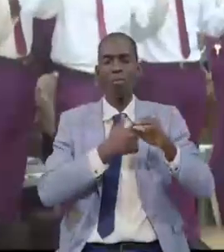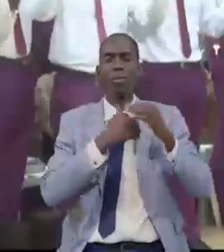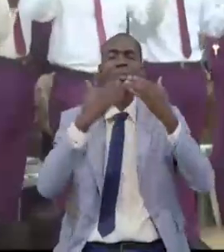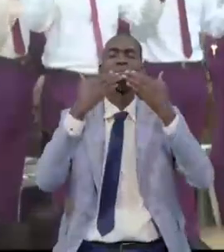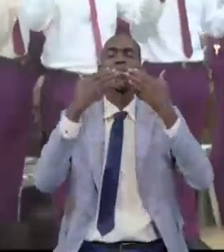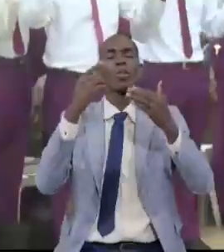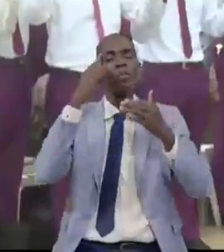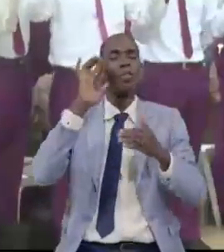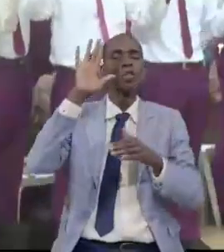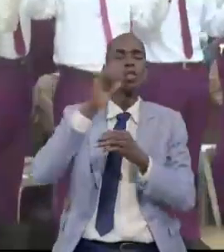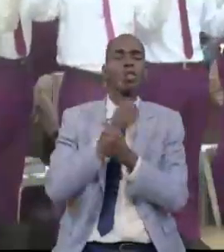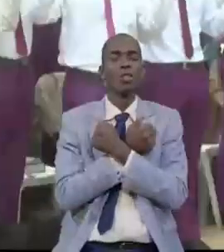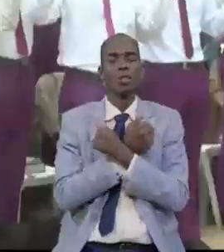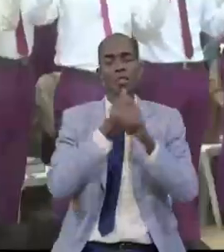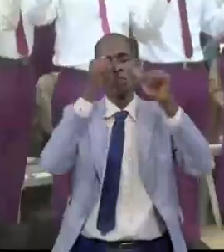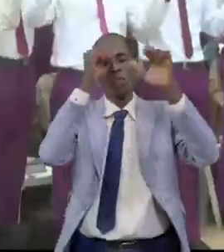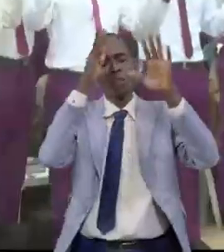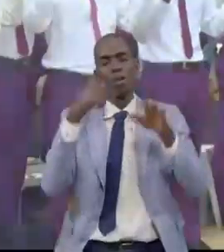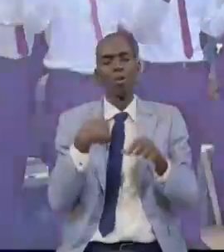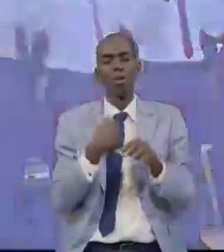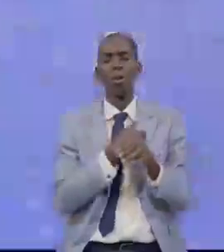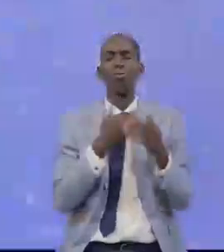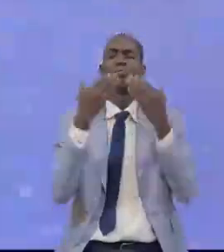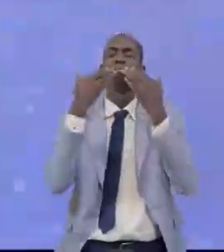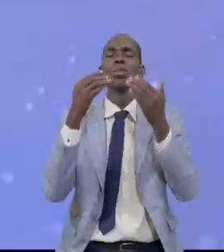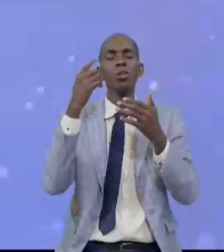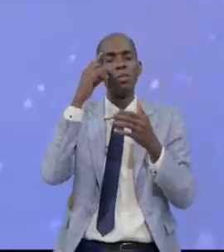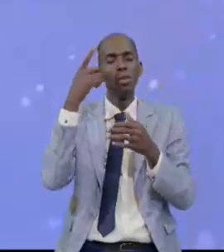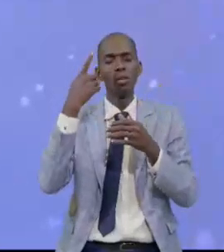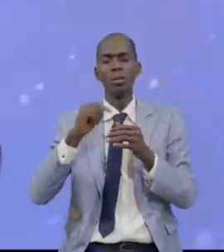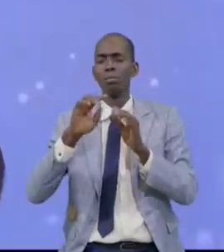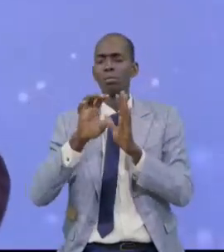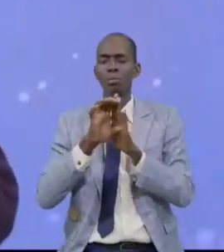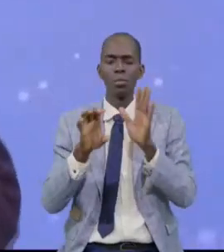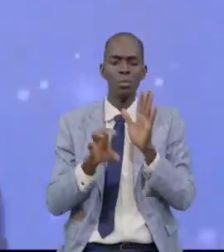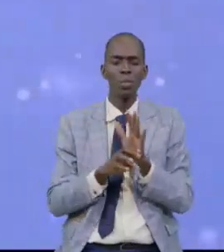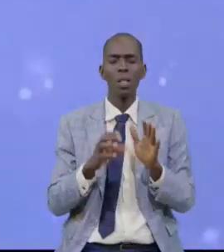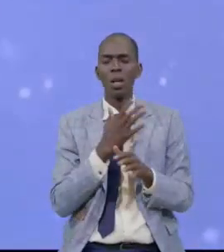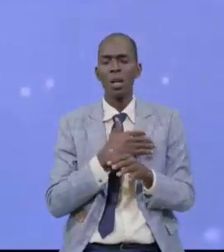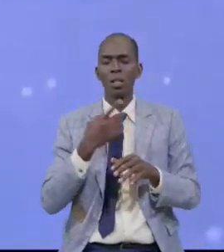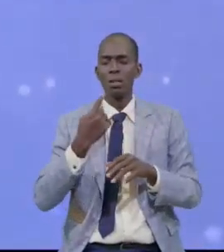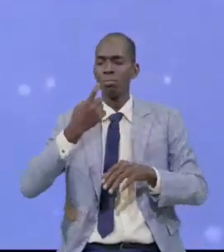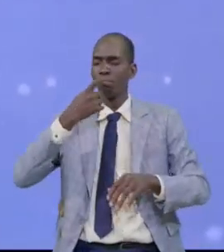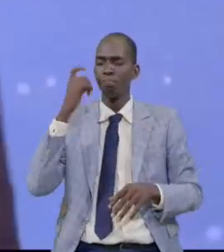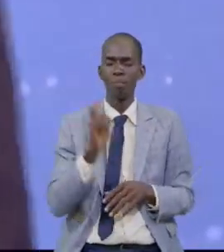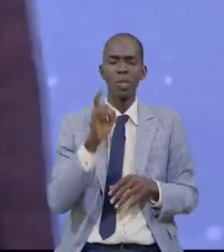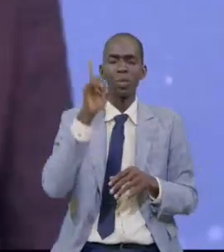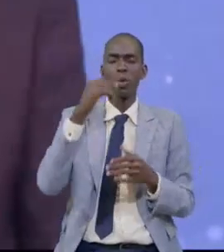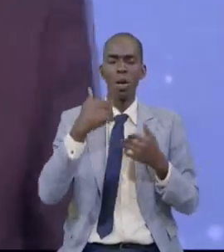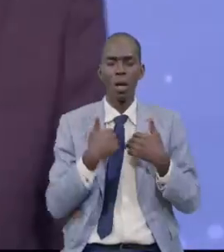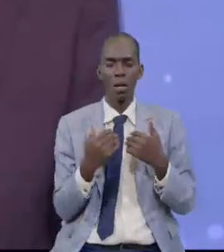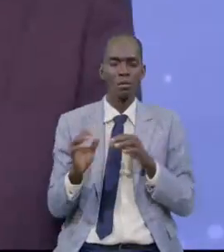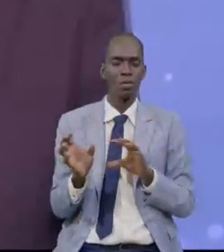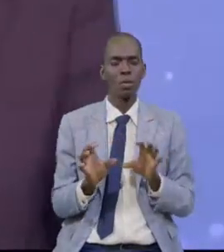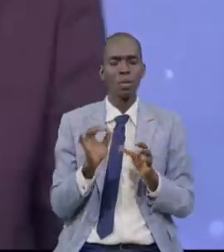Father, we thank you for the commandment and decree that you have made, that we lose